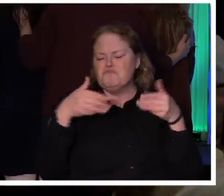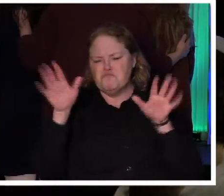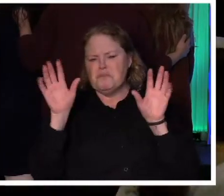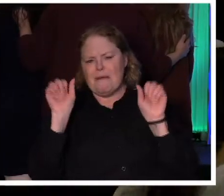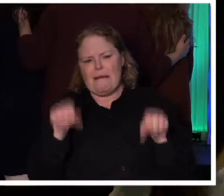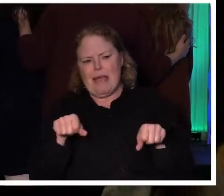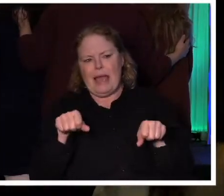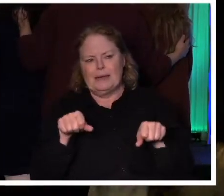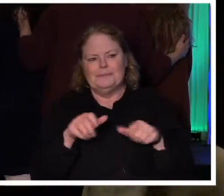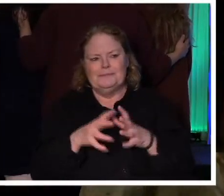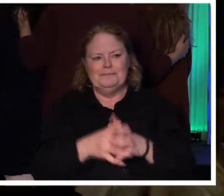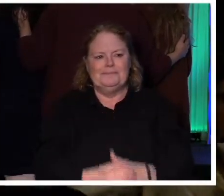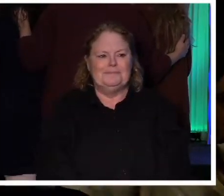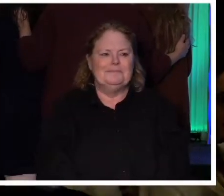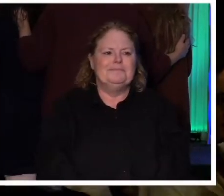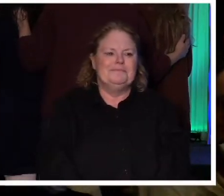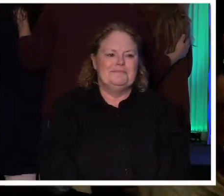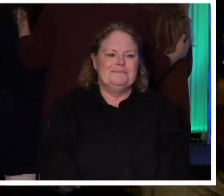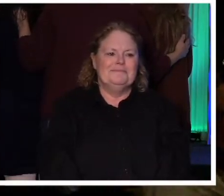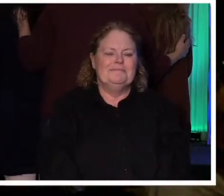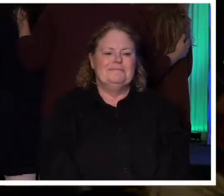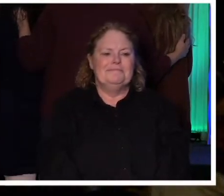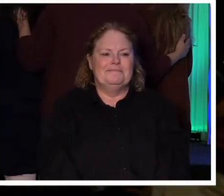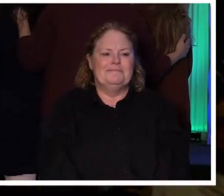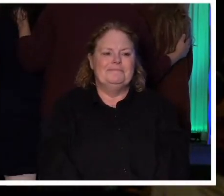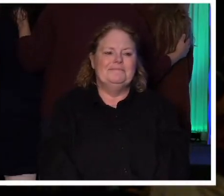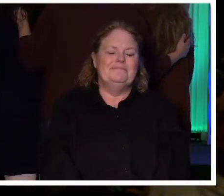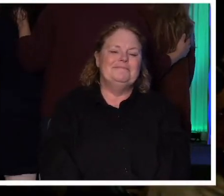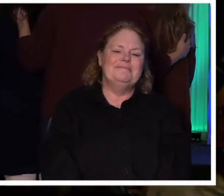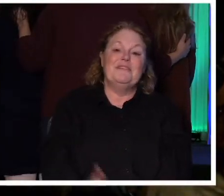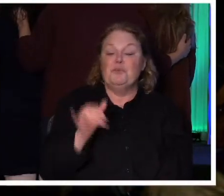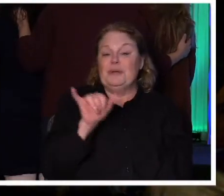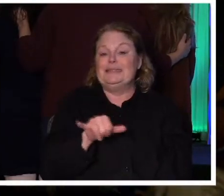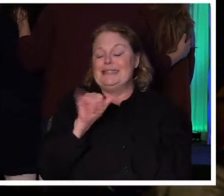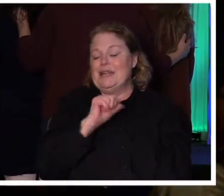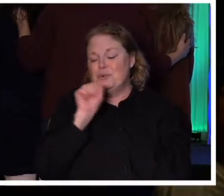great day in the Lord. For those of you that want to just linger for a while, you may do so. And let's continue.